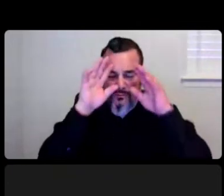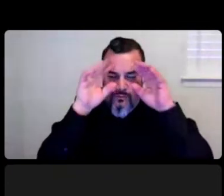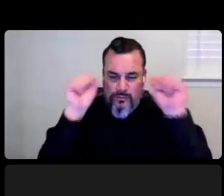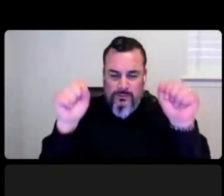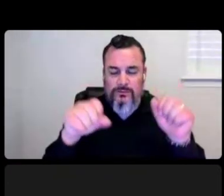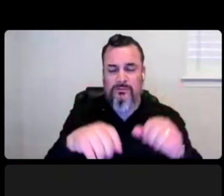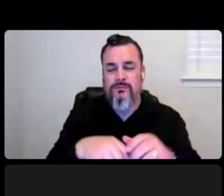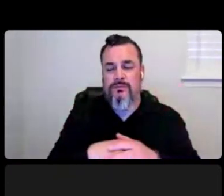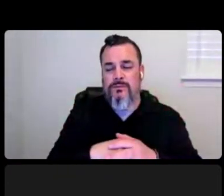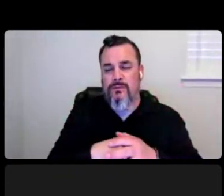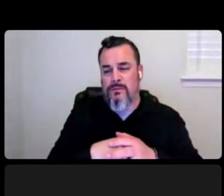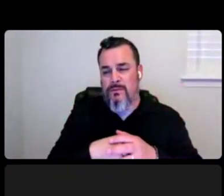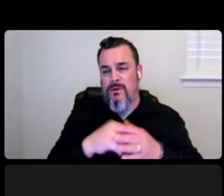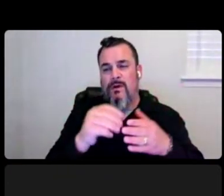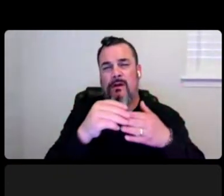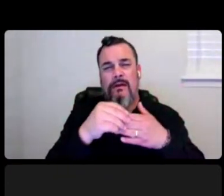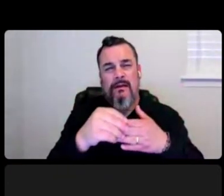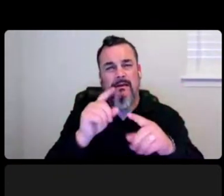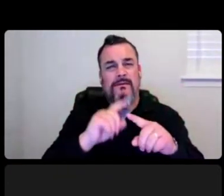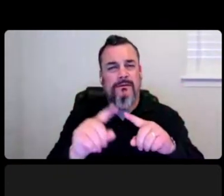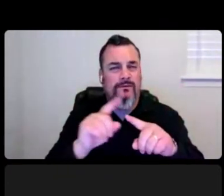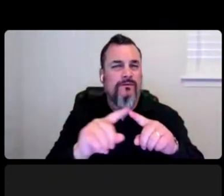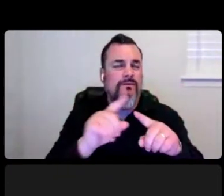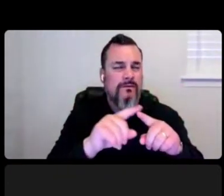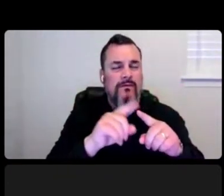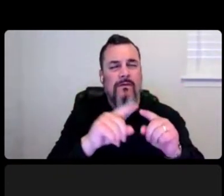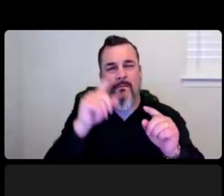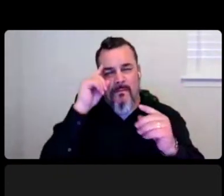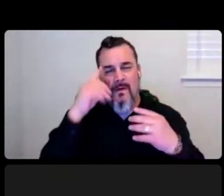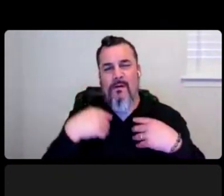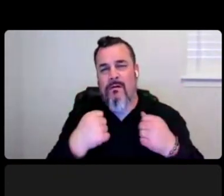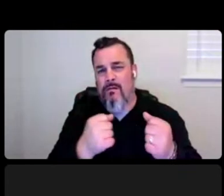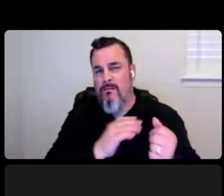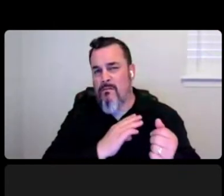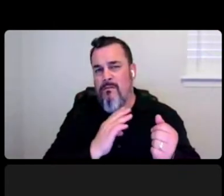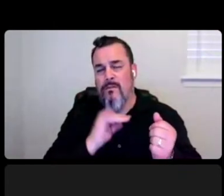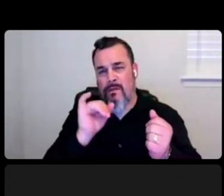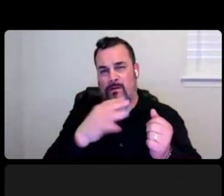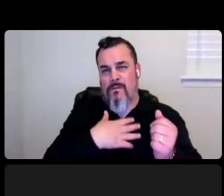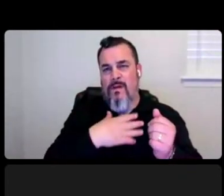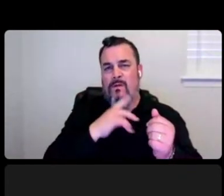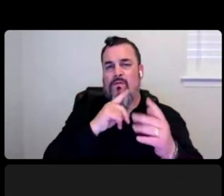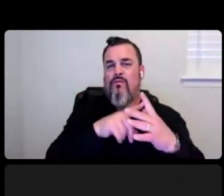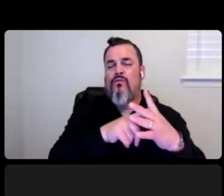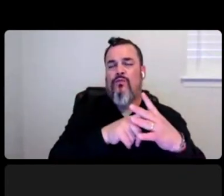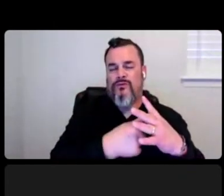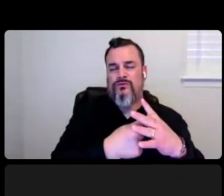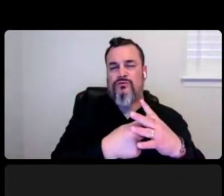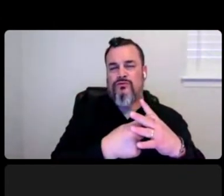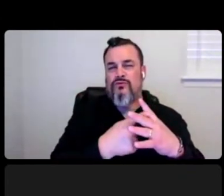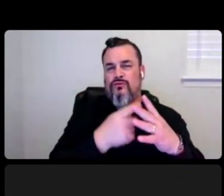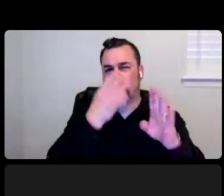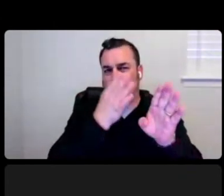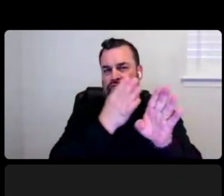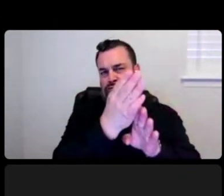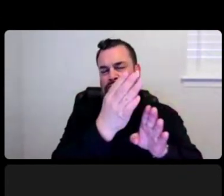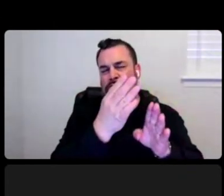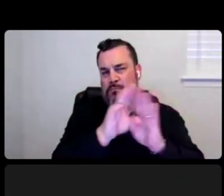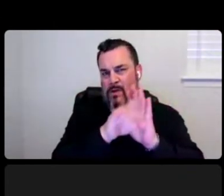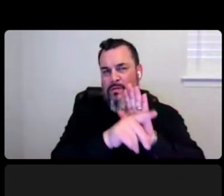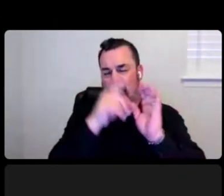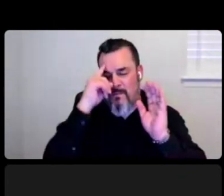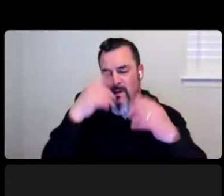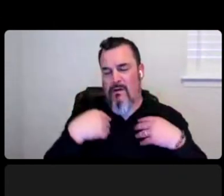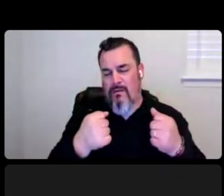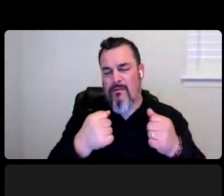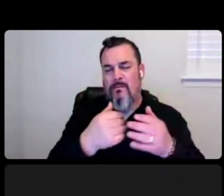was leading different mental health boards because that was my original career background, mental health,